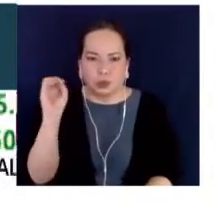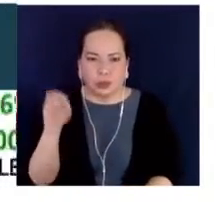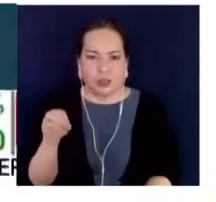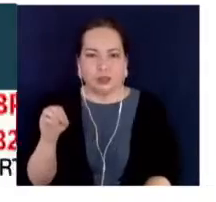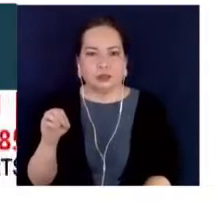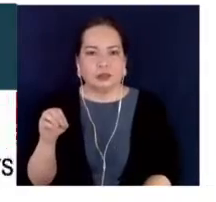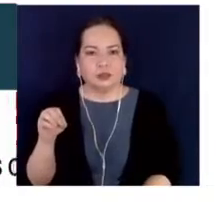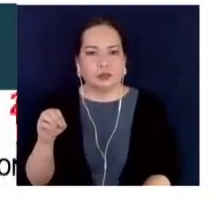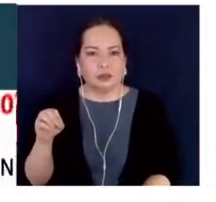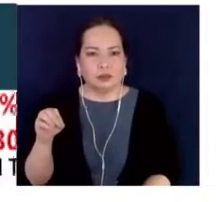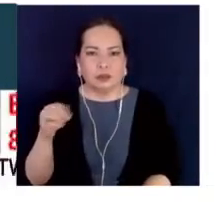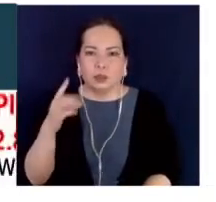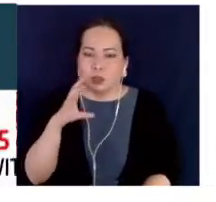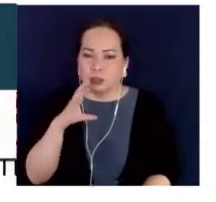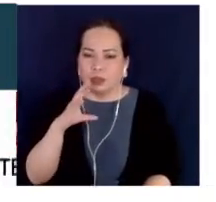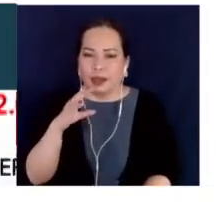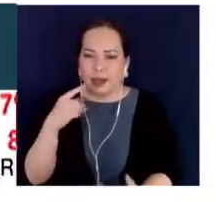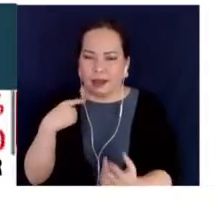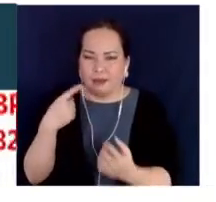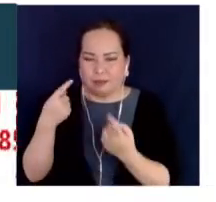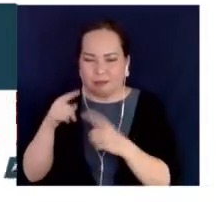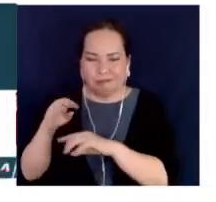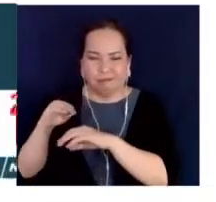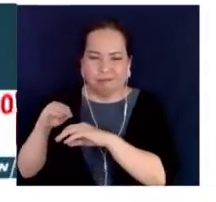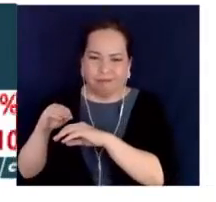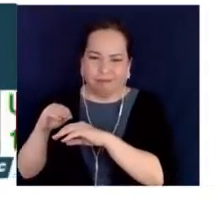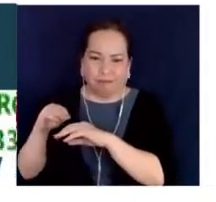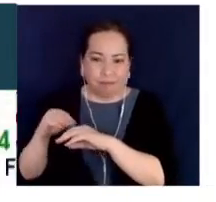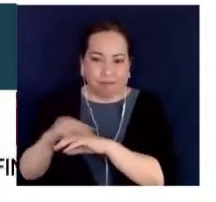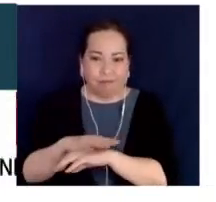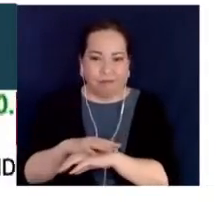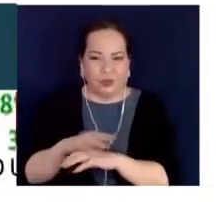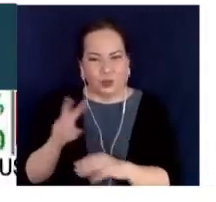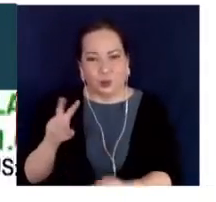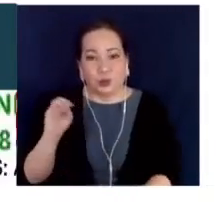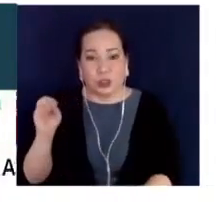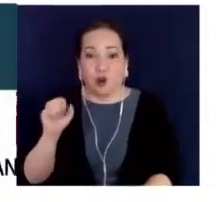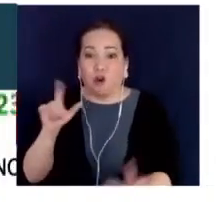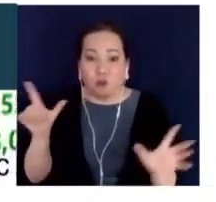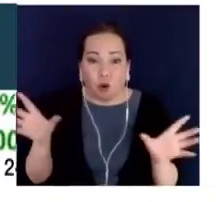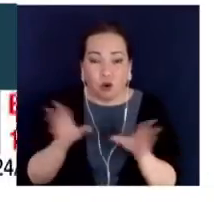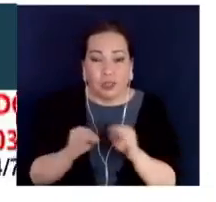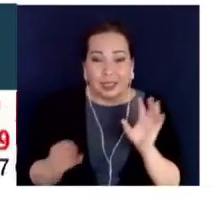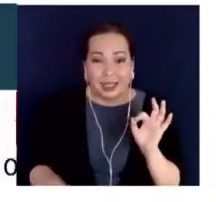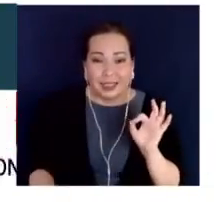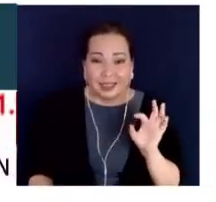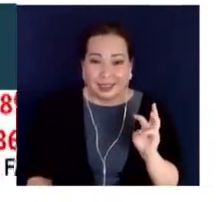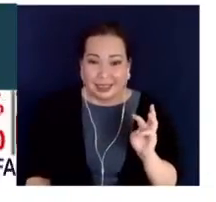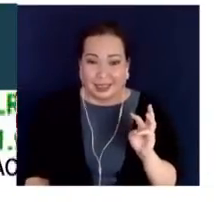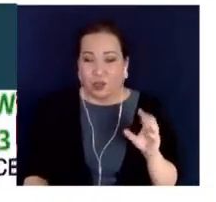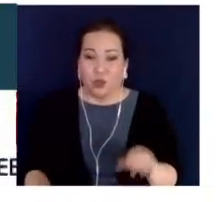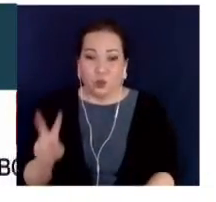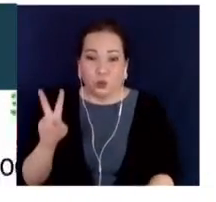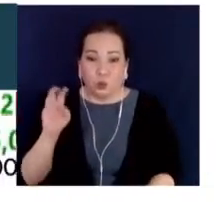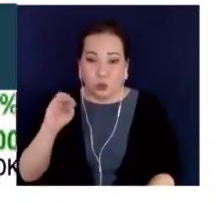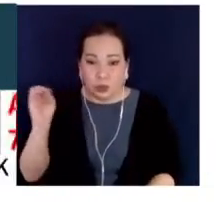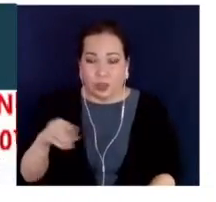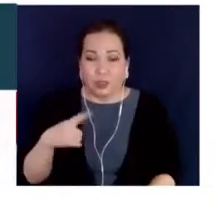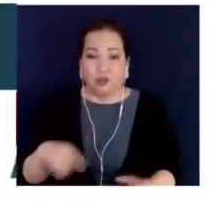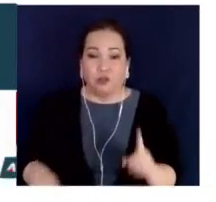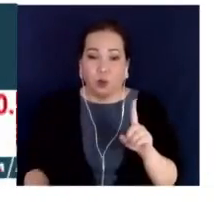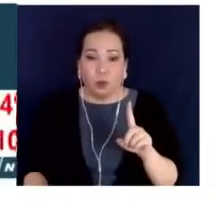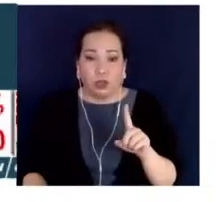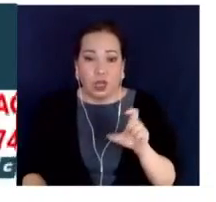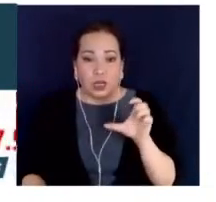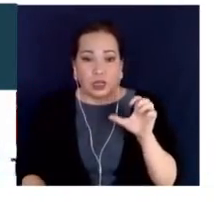the infections right now, but 2% of around 100,000 is